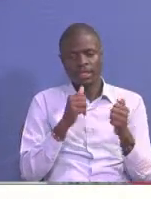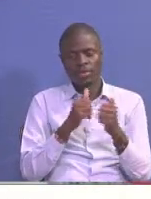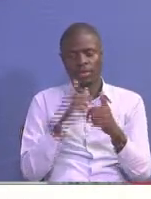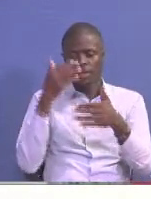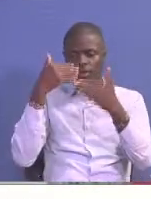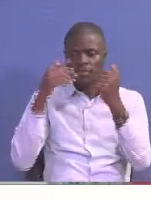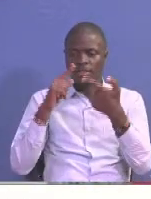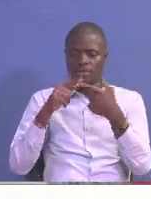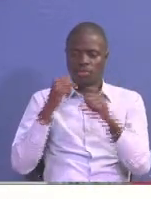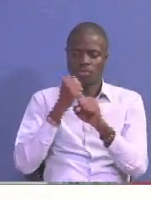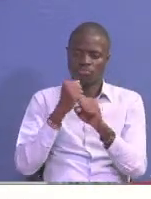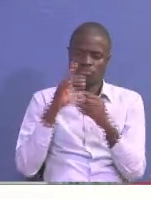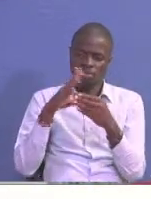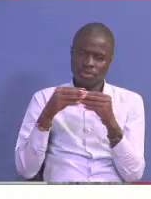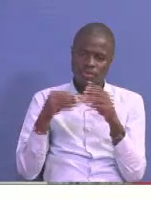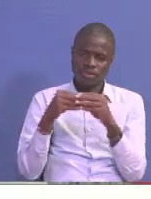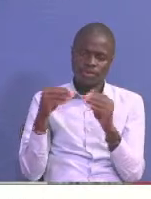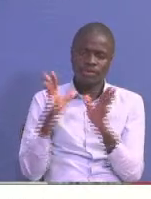the innovations.